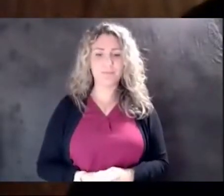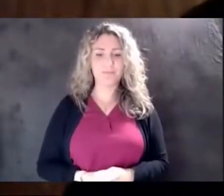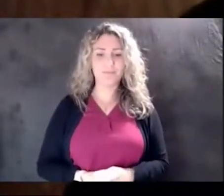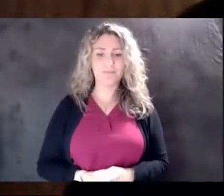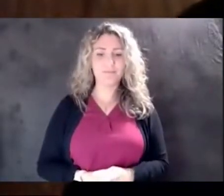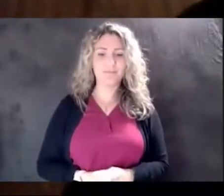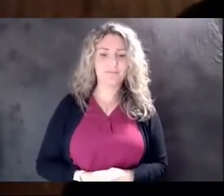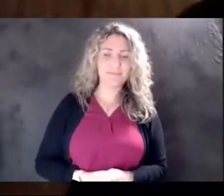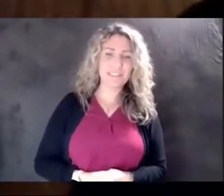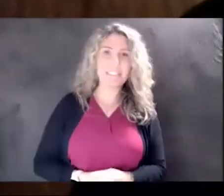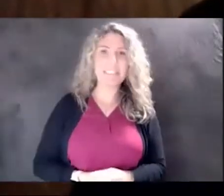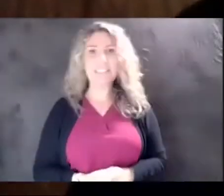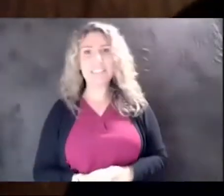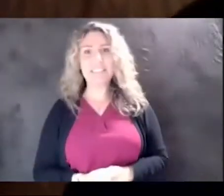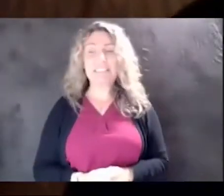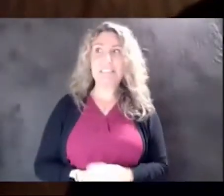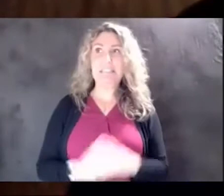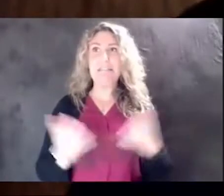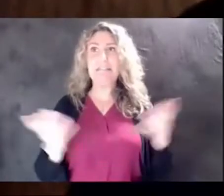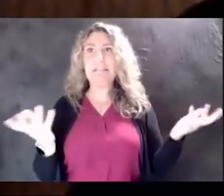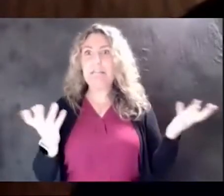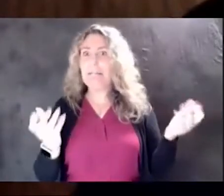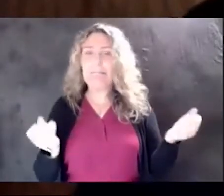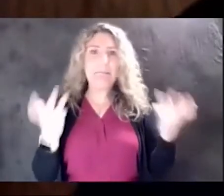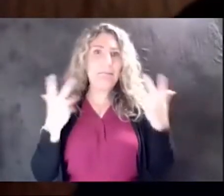carbs. Yeah, right.